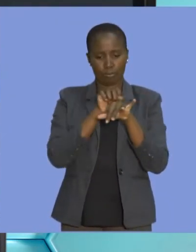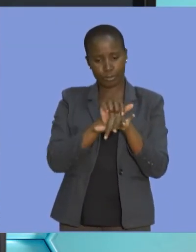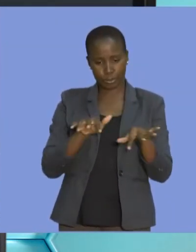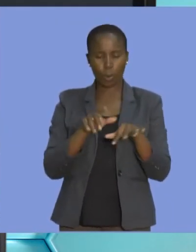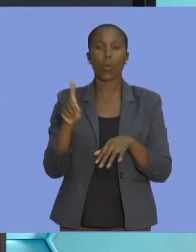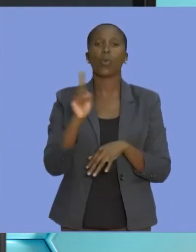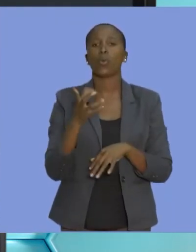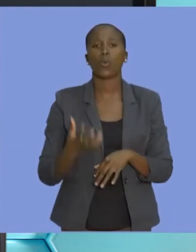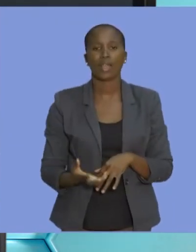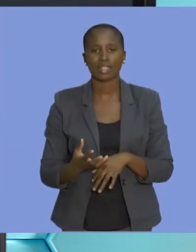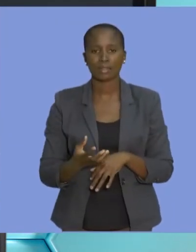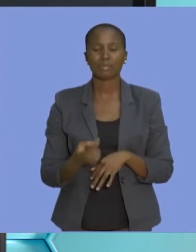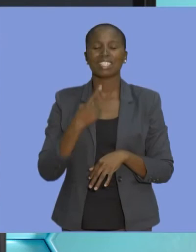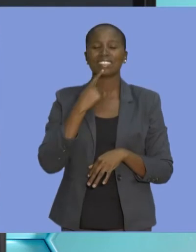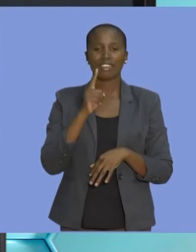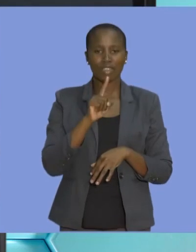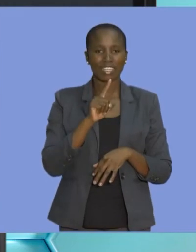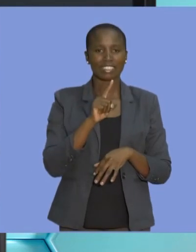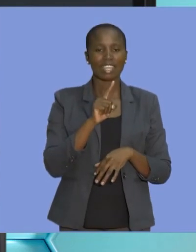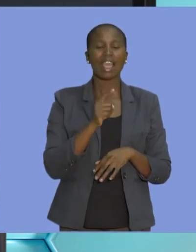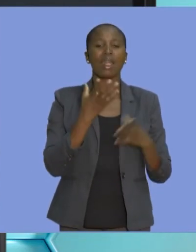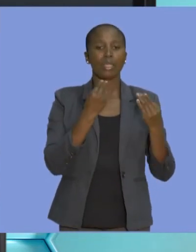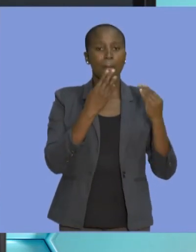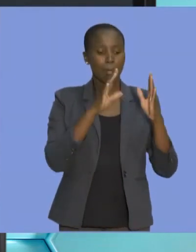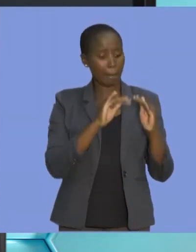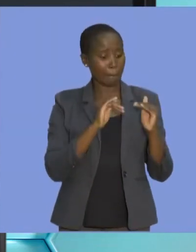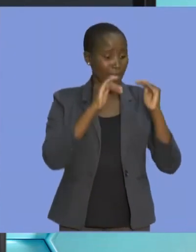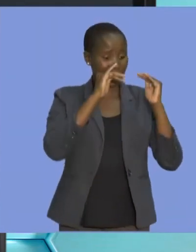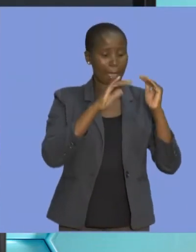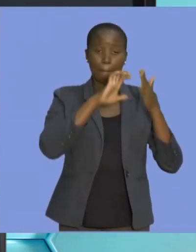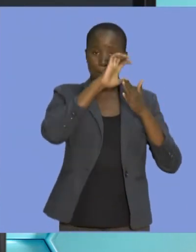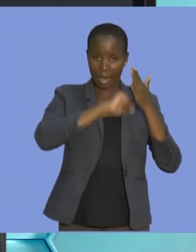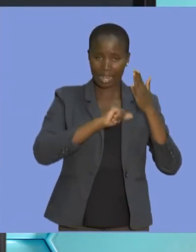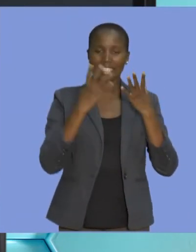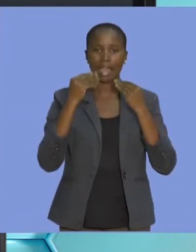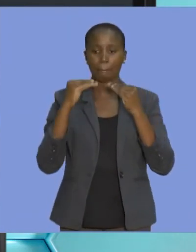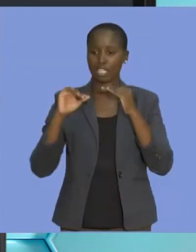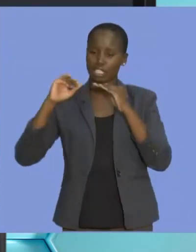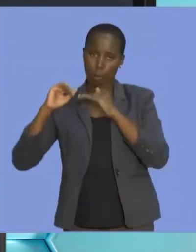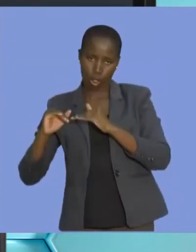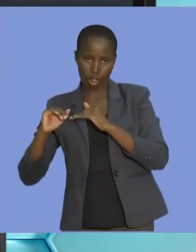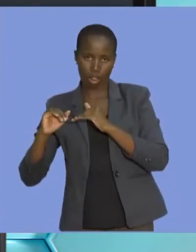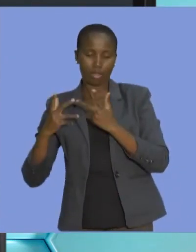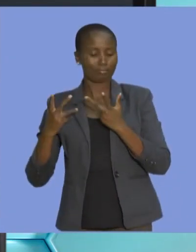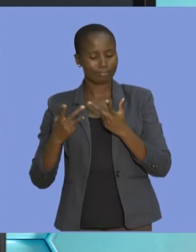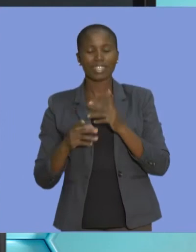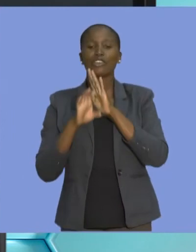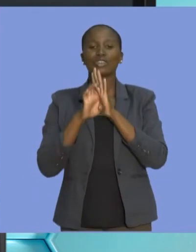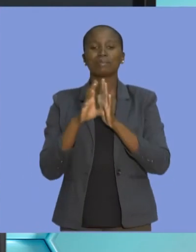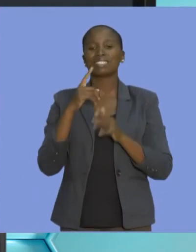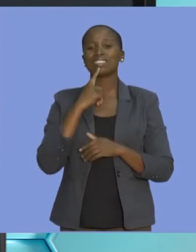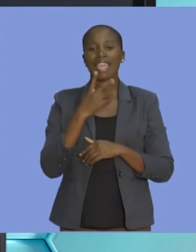maximum minus the minimum value. Okay. I mean, let's say there's a company